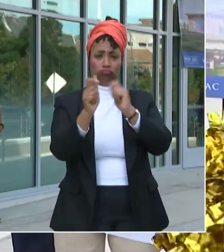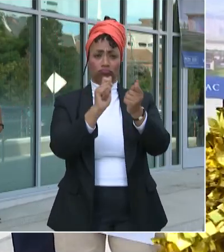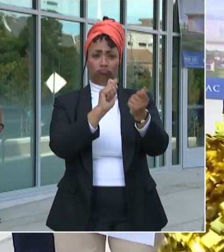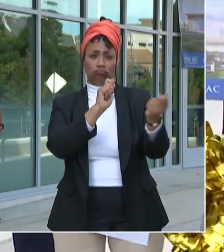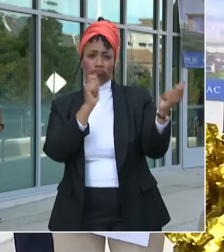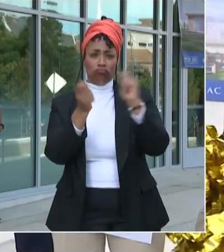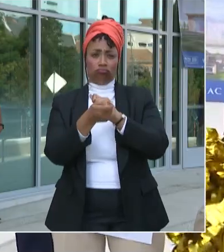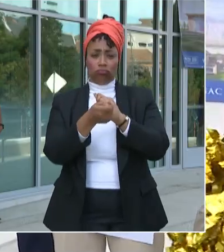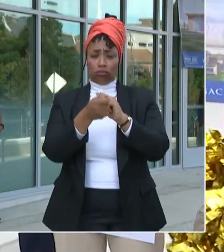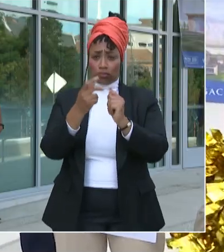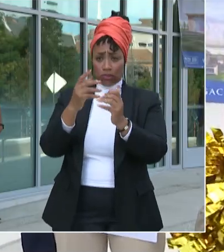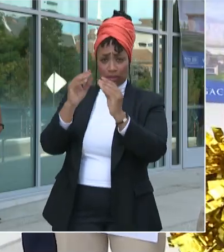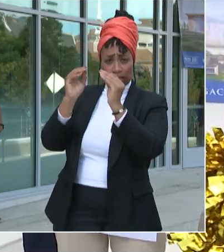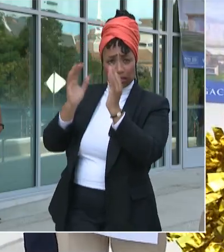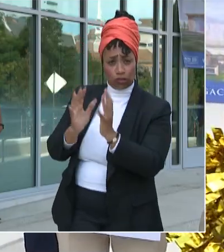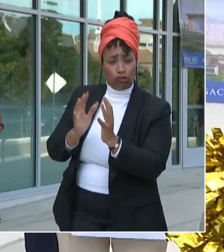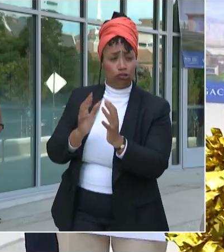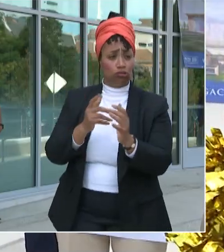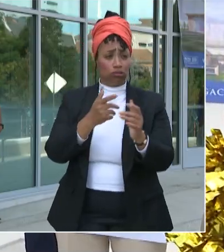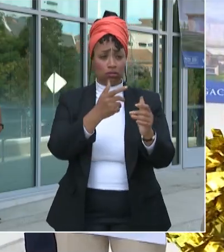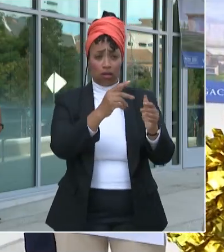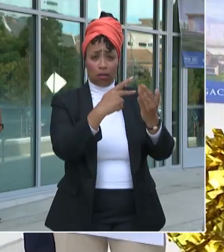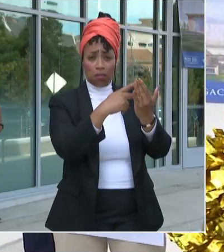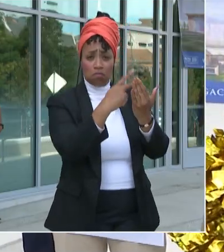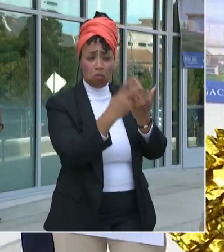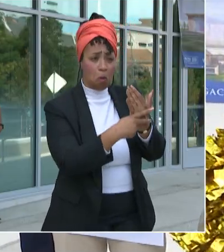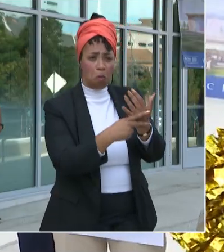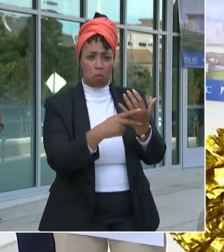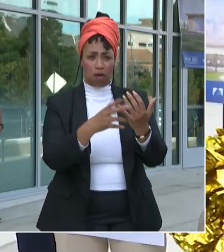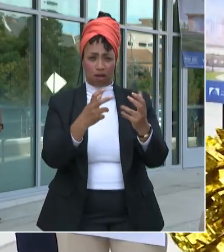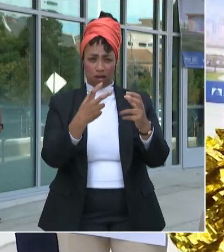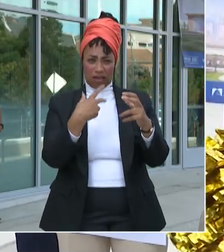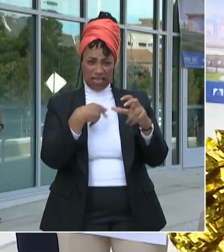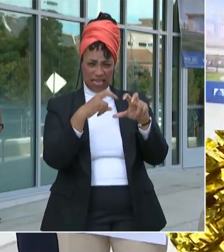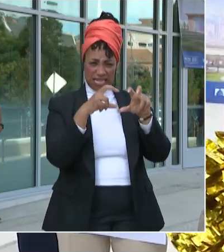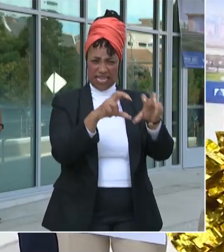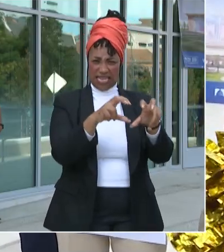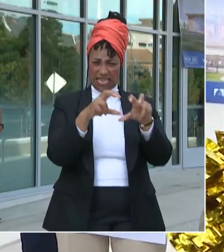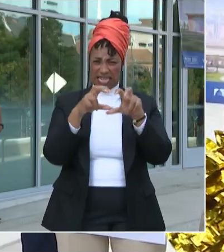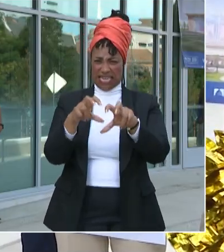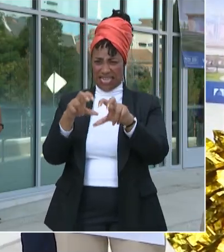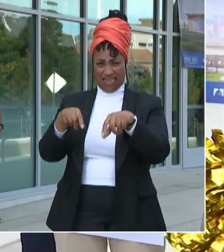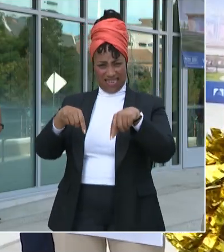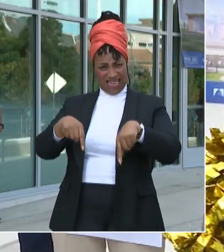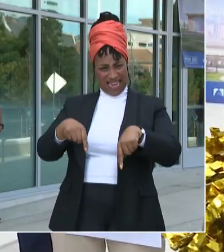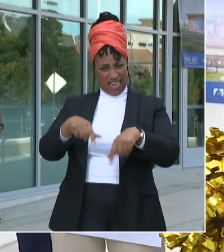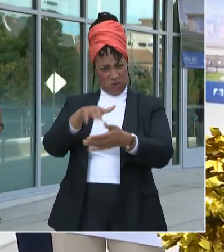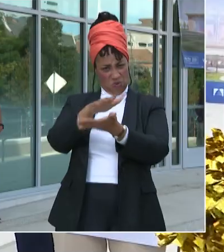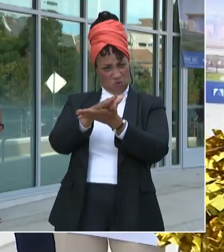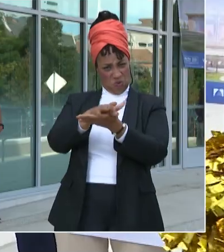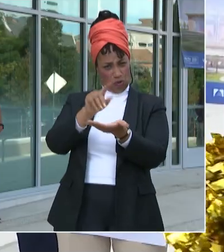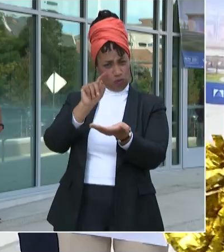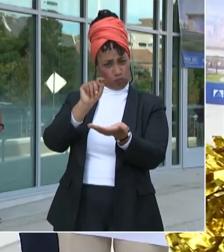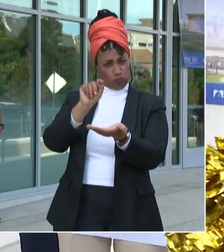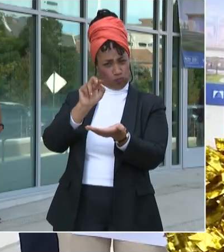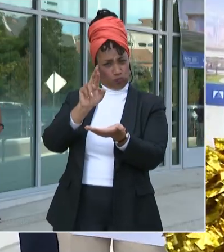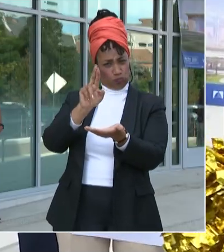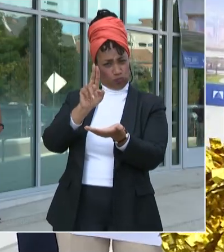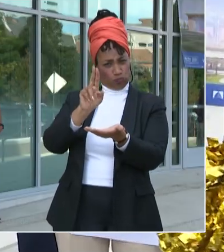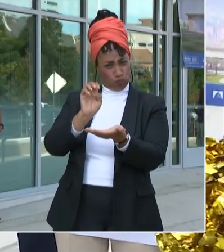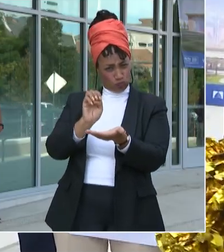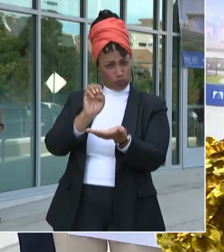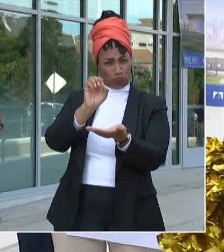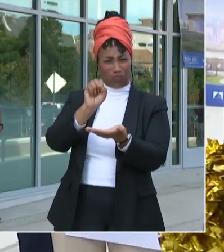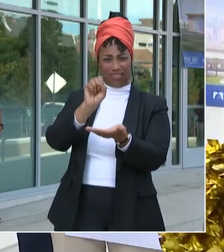that Truesdell would really live up to its potential as an incredible neighborhood school that was